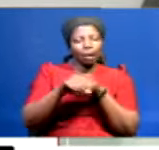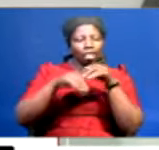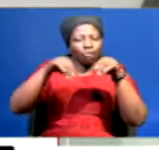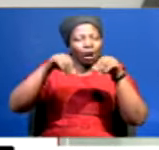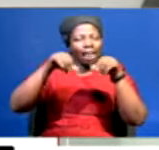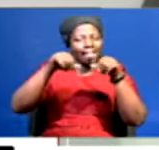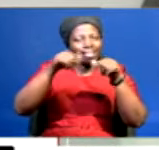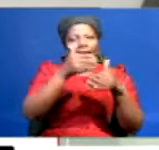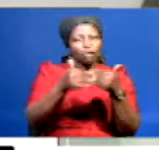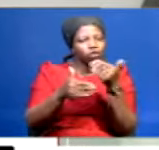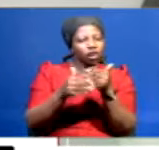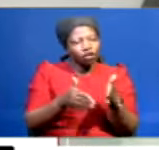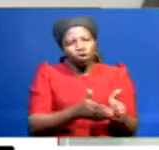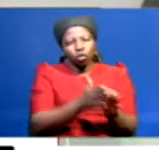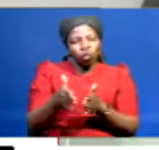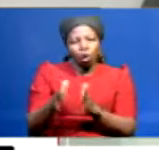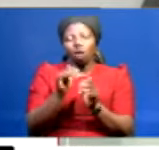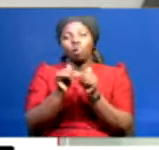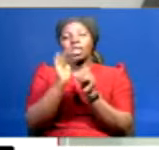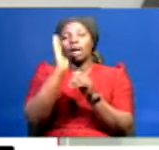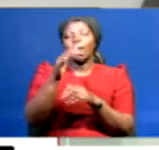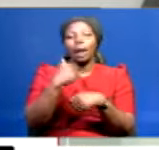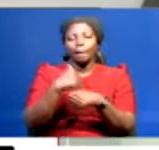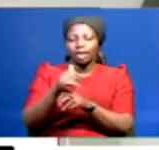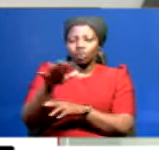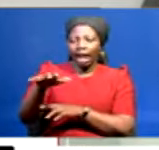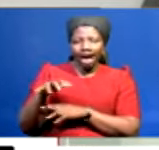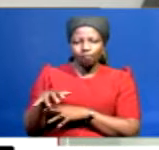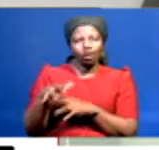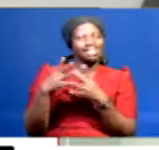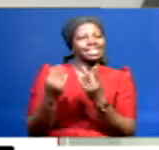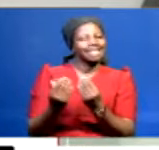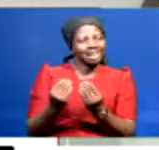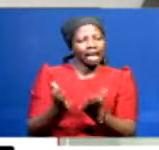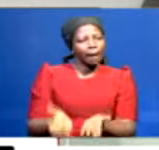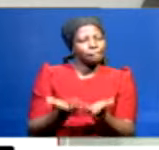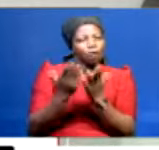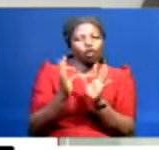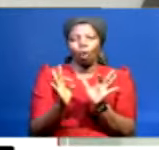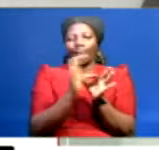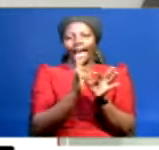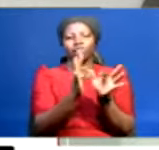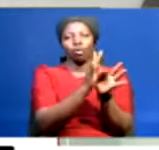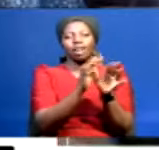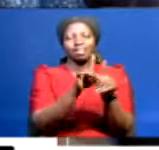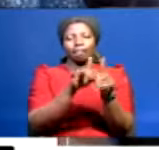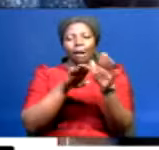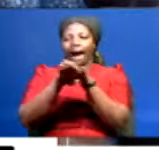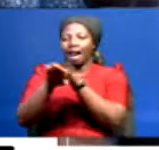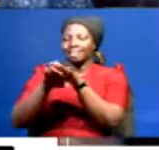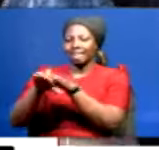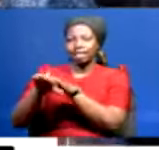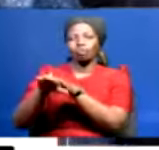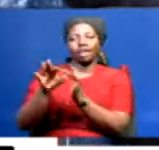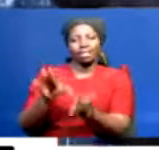will ease transport, improve connectivity and accessibility, especially in rural areas.